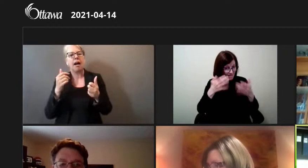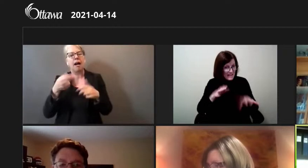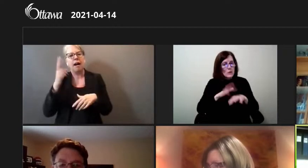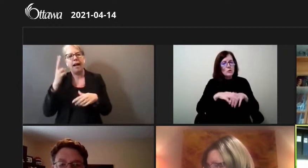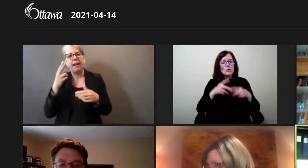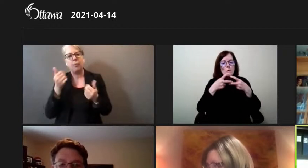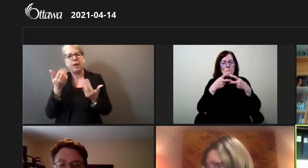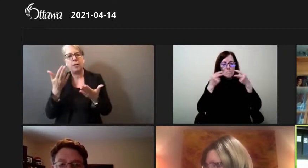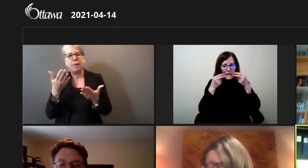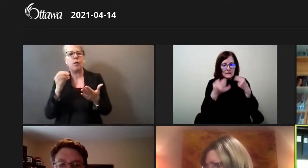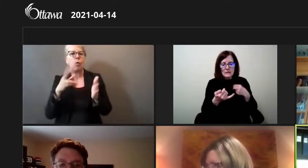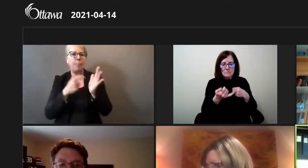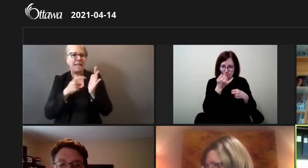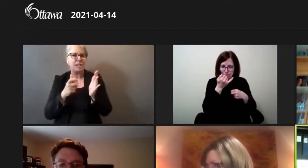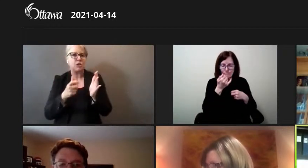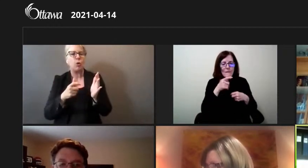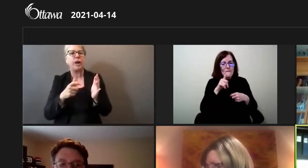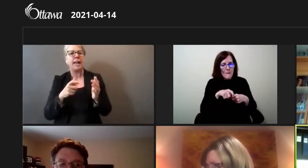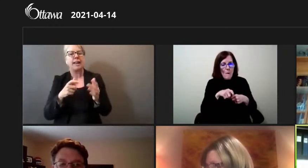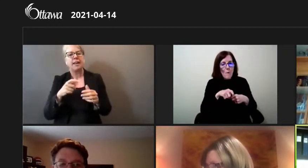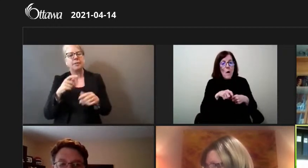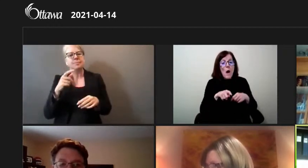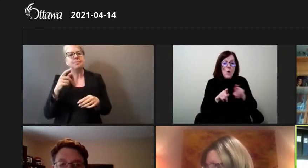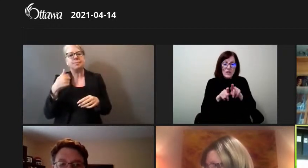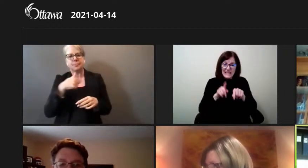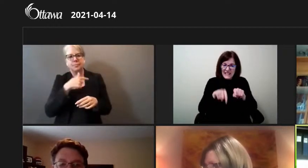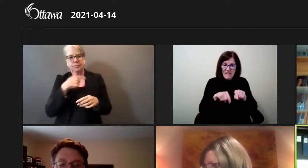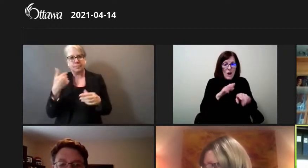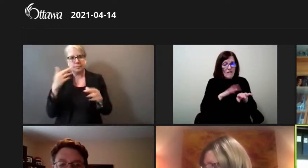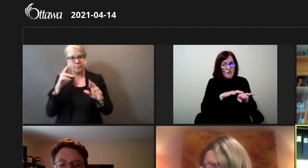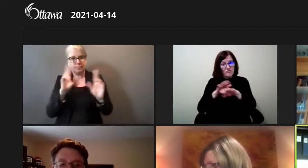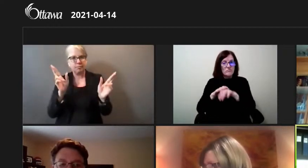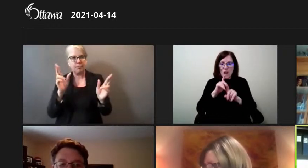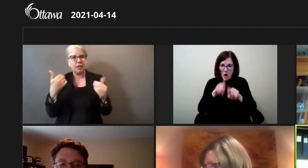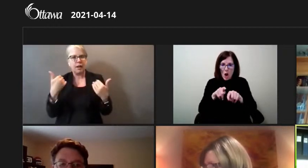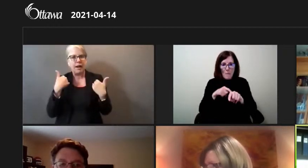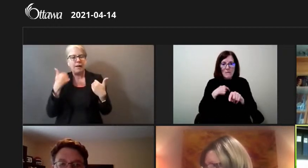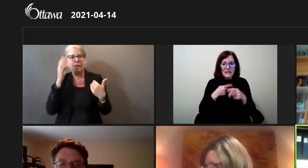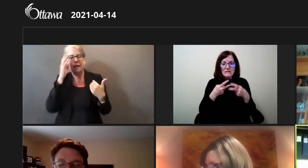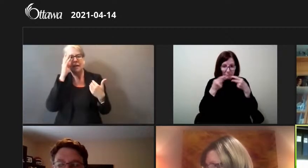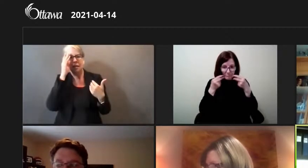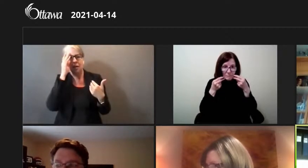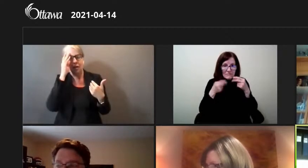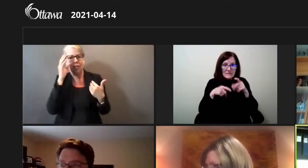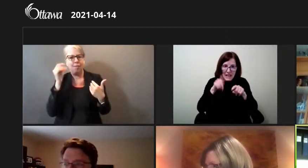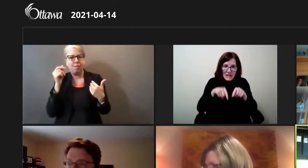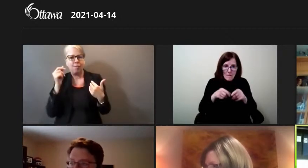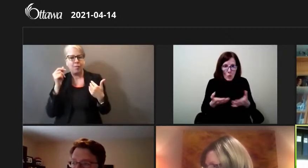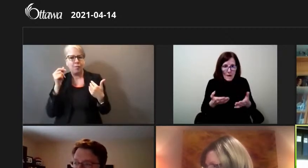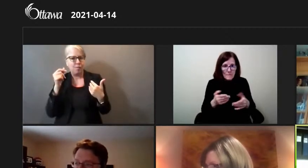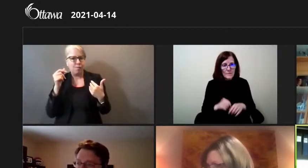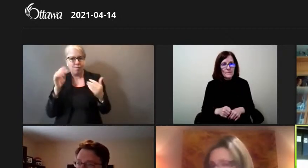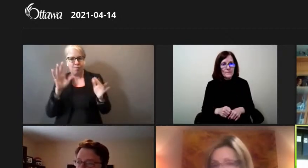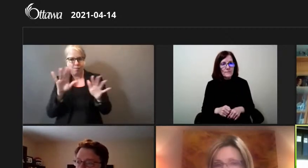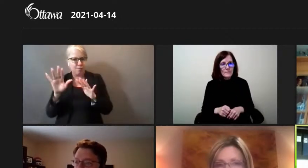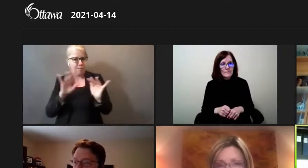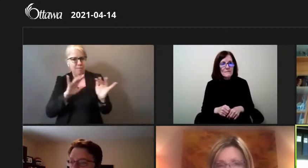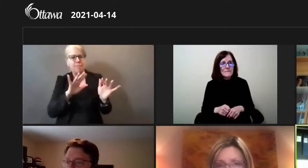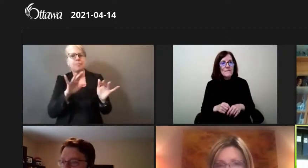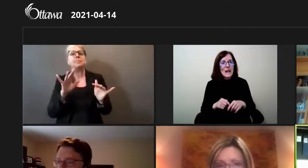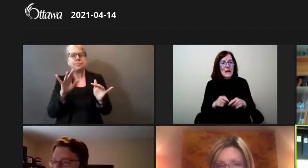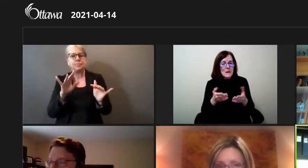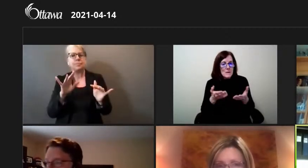recommended. And as soon as we have the, you know, we know where all of that is going to land, then